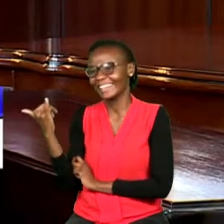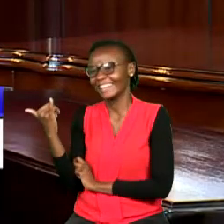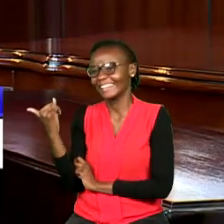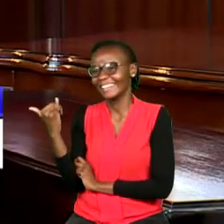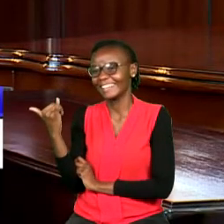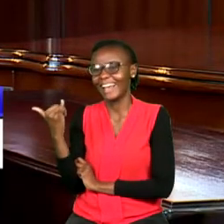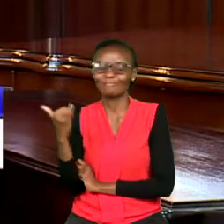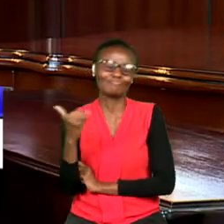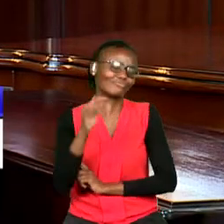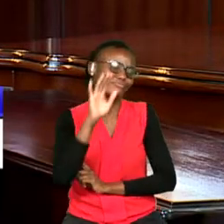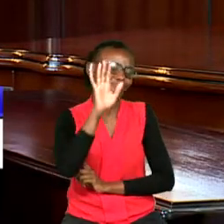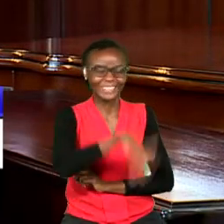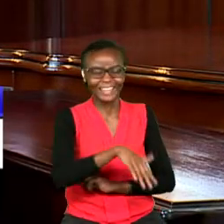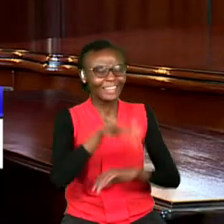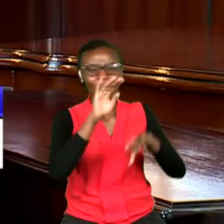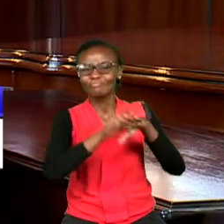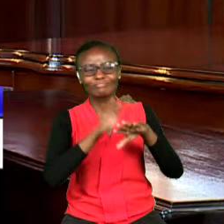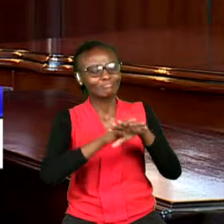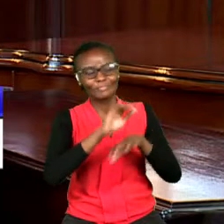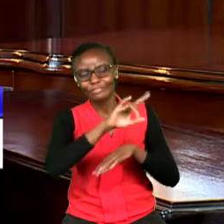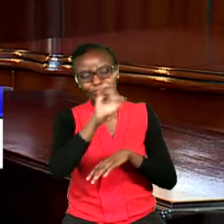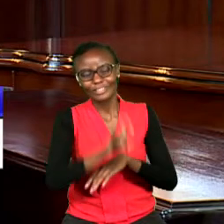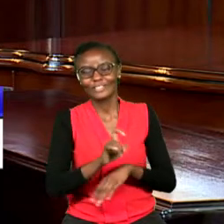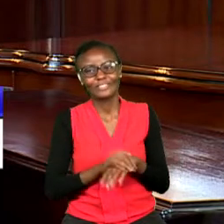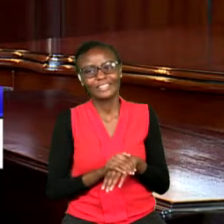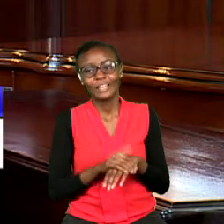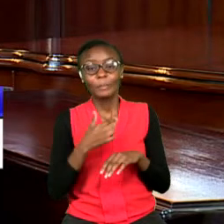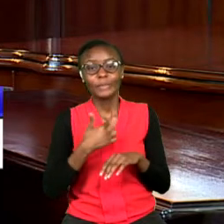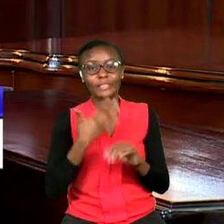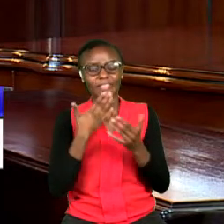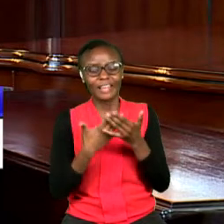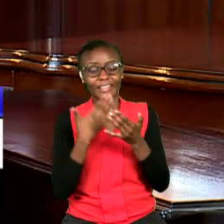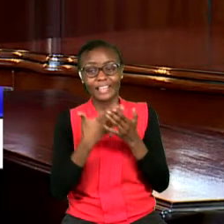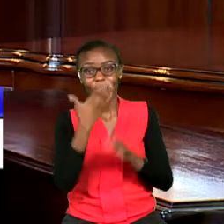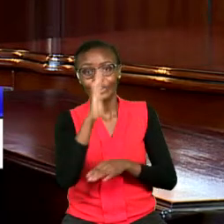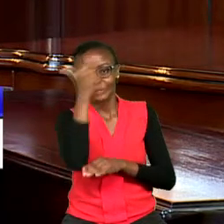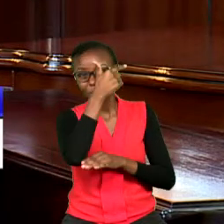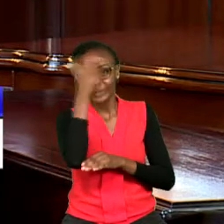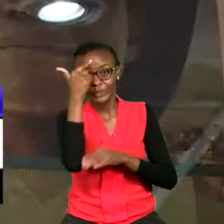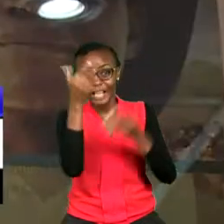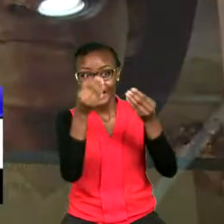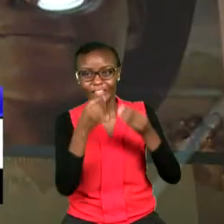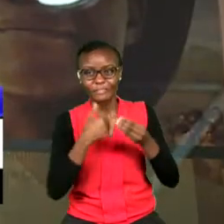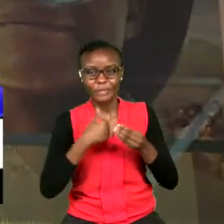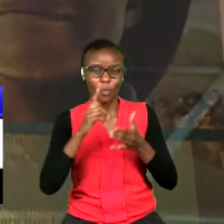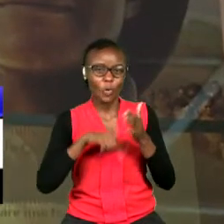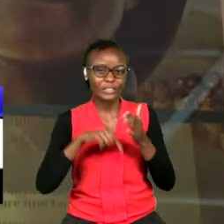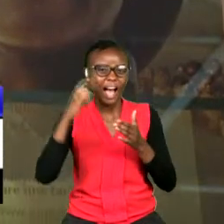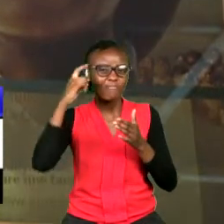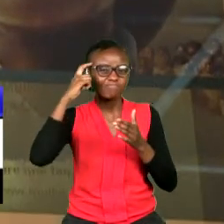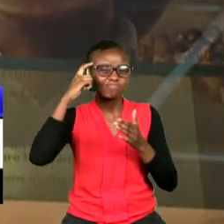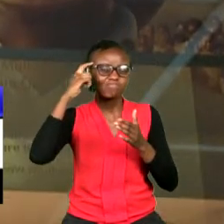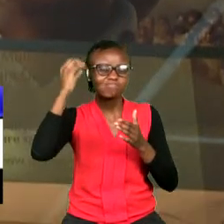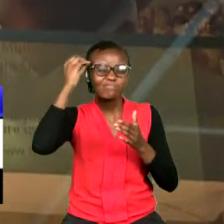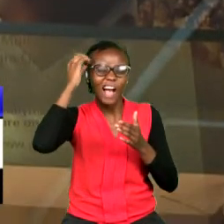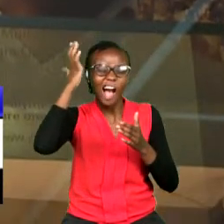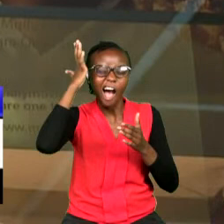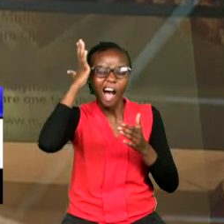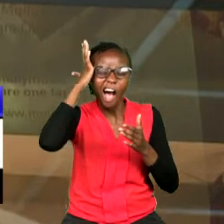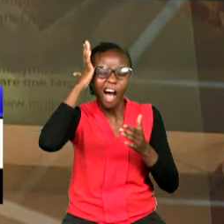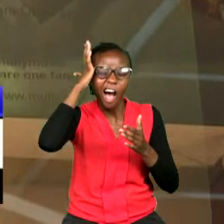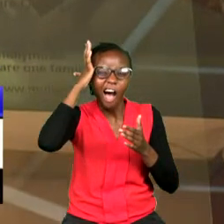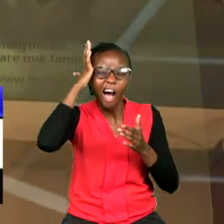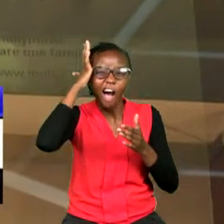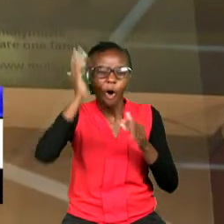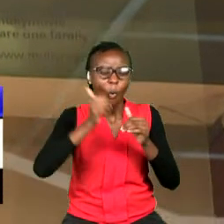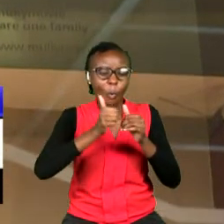That's a very good question, but I thank God for giving me a photographic memory. What I'm